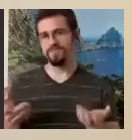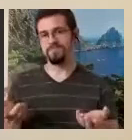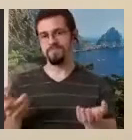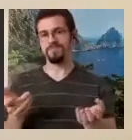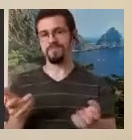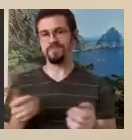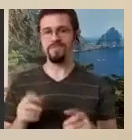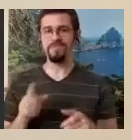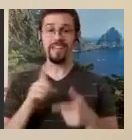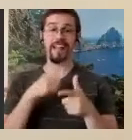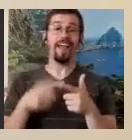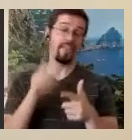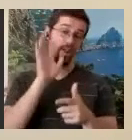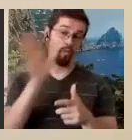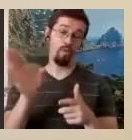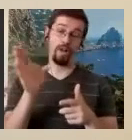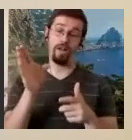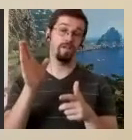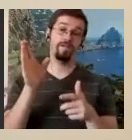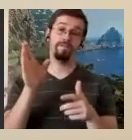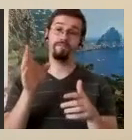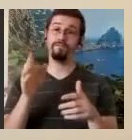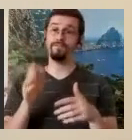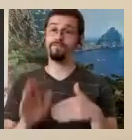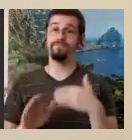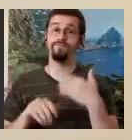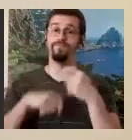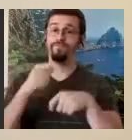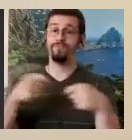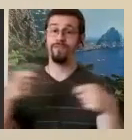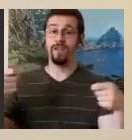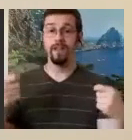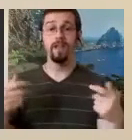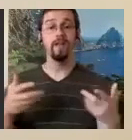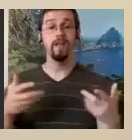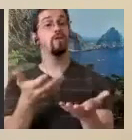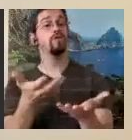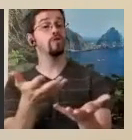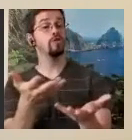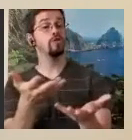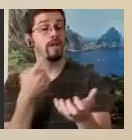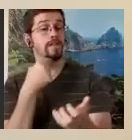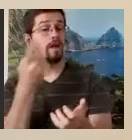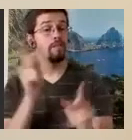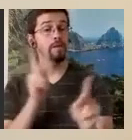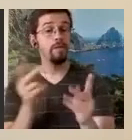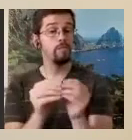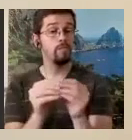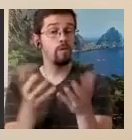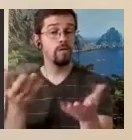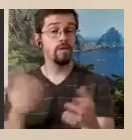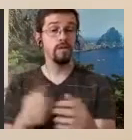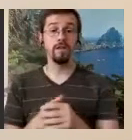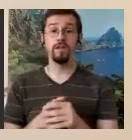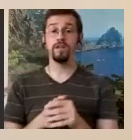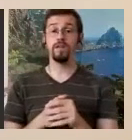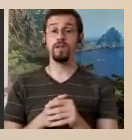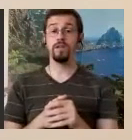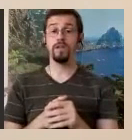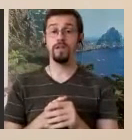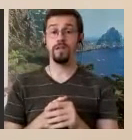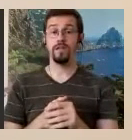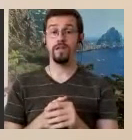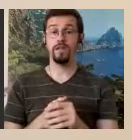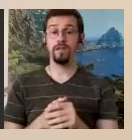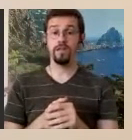close the presentation. So tell me, what more would you like to tell everybody? I mean, basically that's it. If